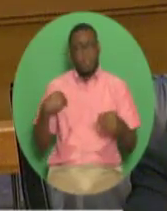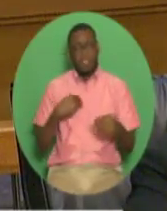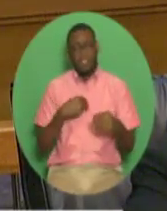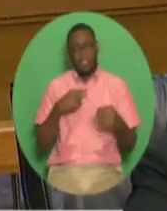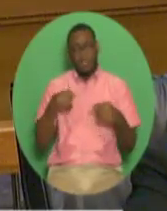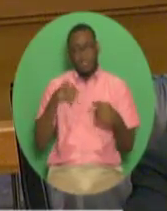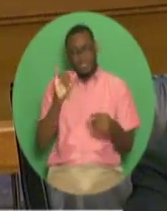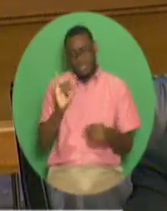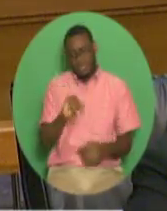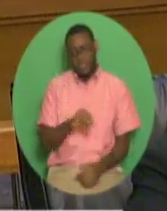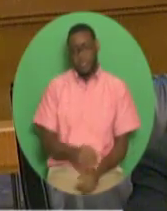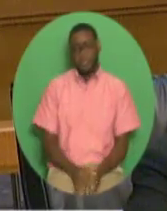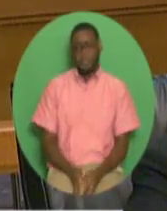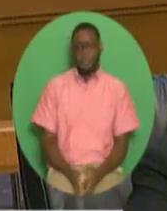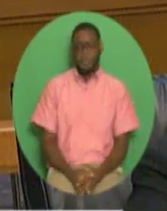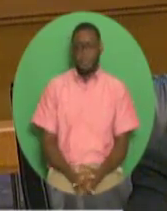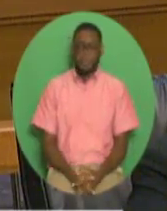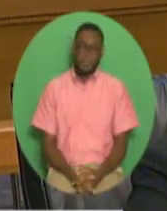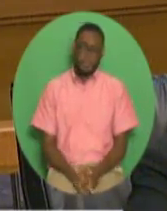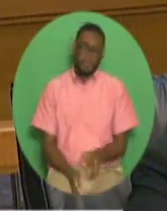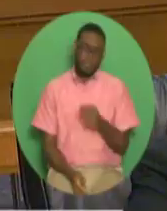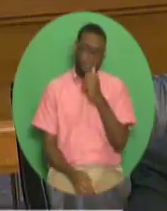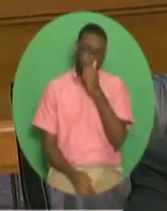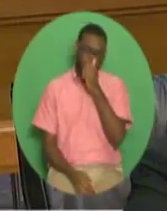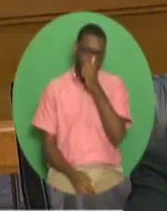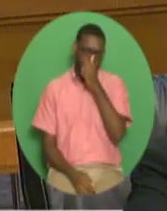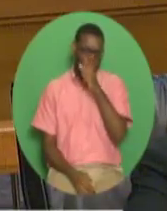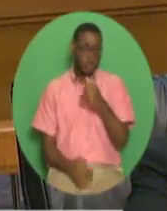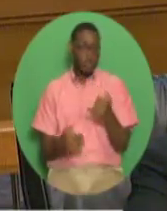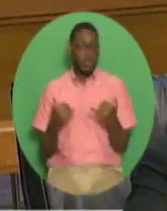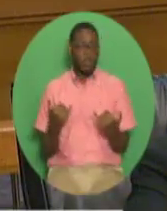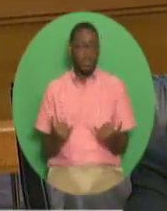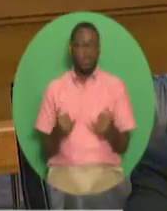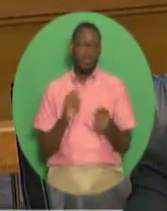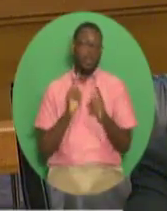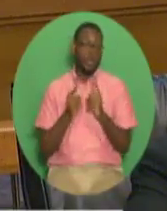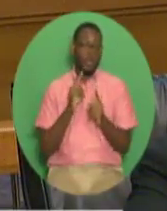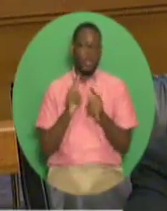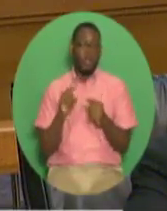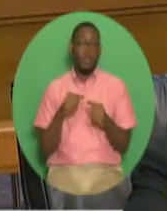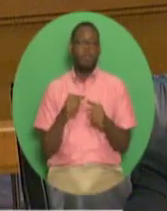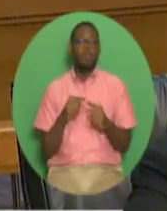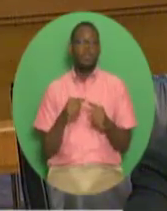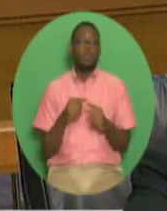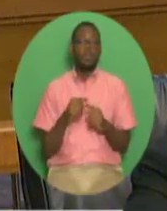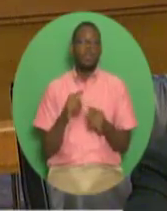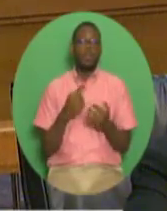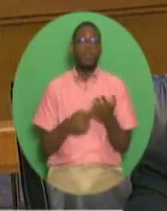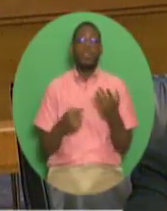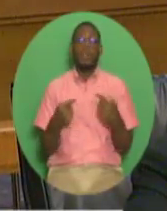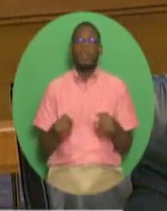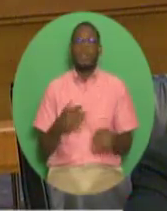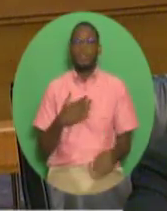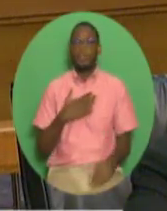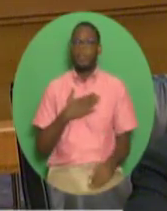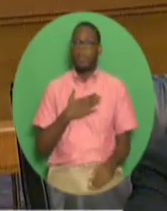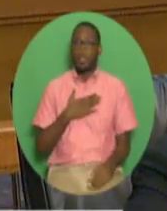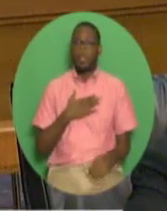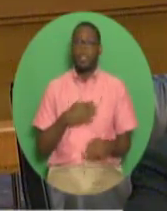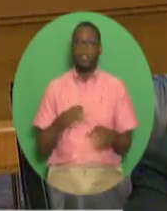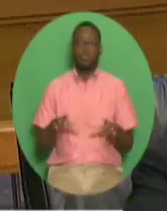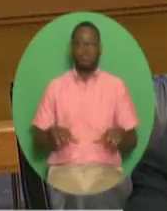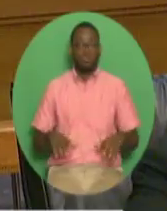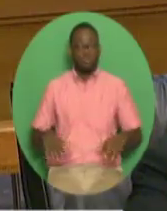Madam Speaker, I would want to just raise a few issues now within the constituency of Faizabad and